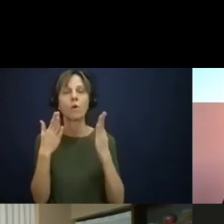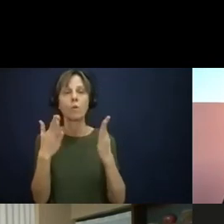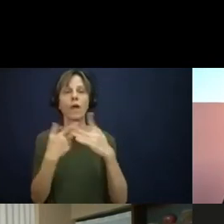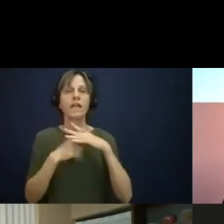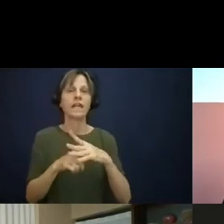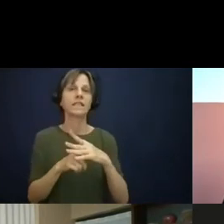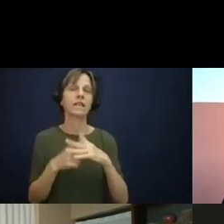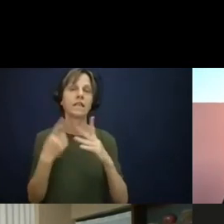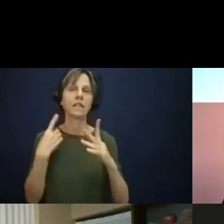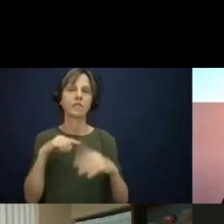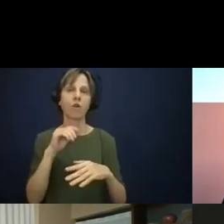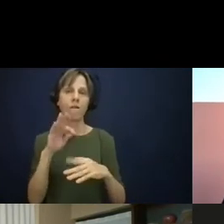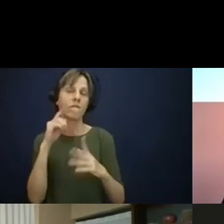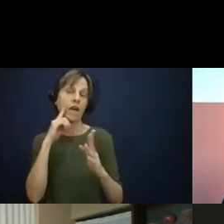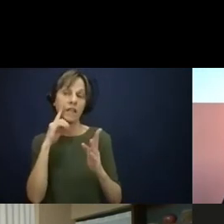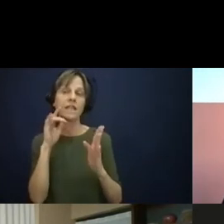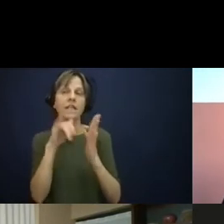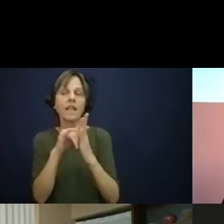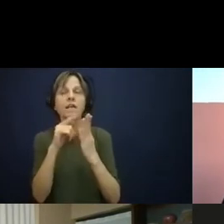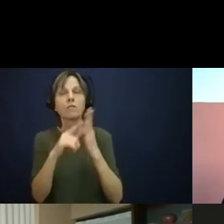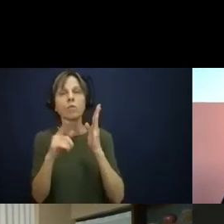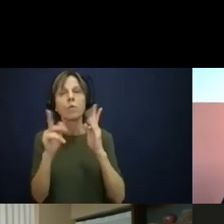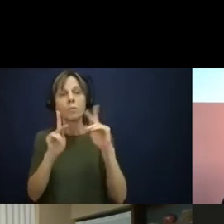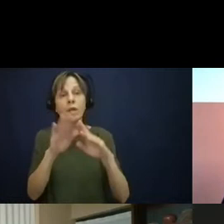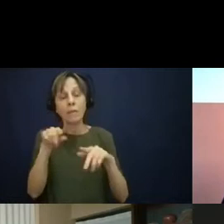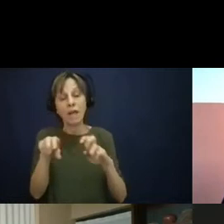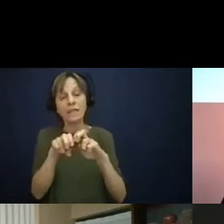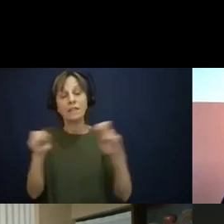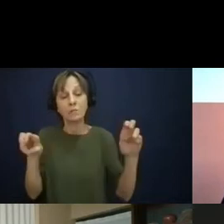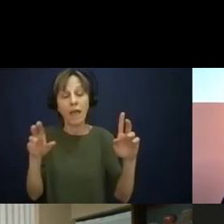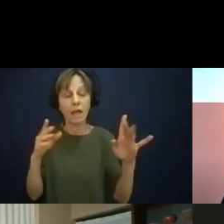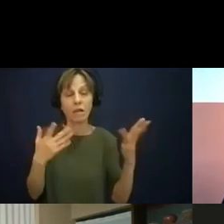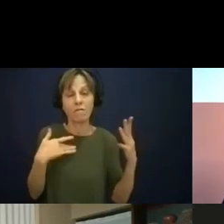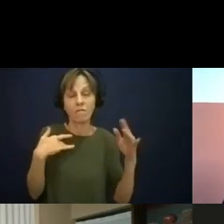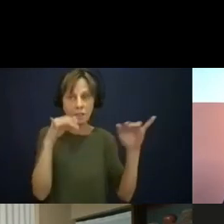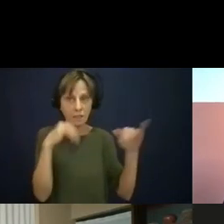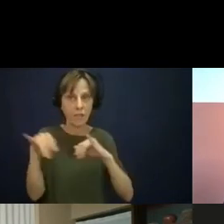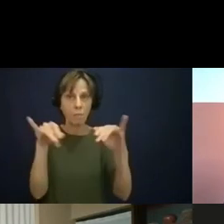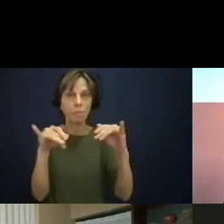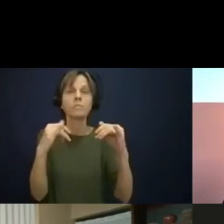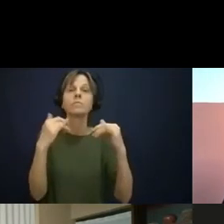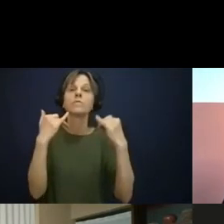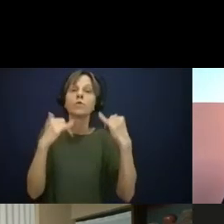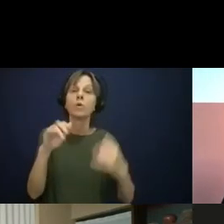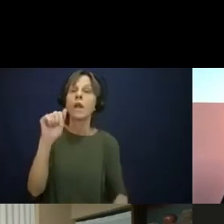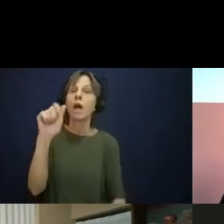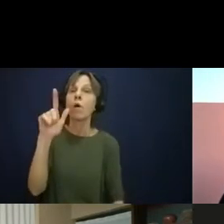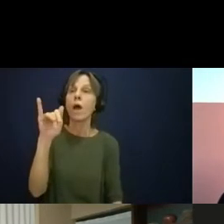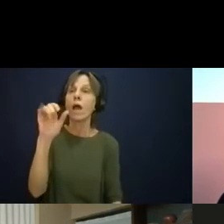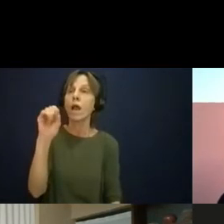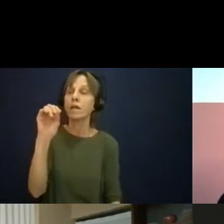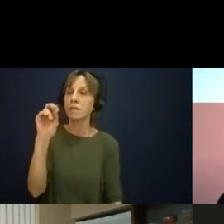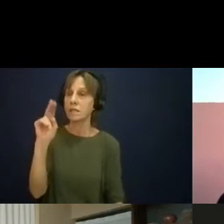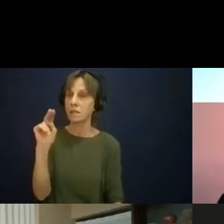that folks on this panel really share. So Alison, if I could turn to you and ask